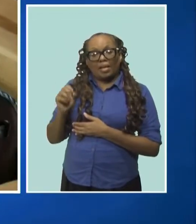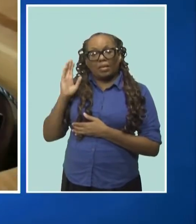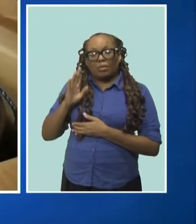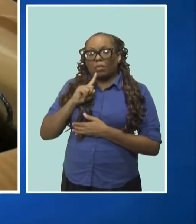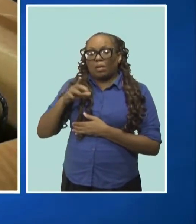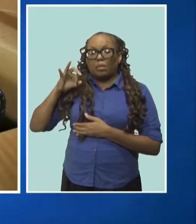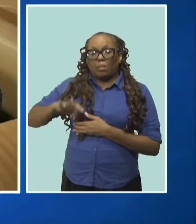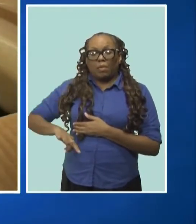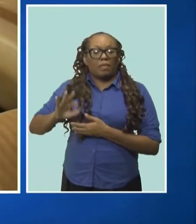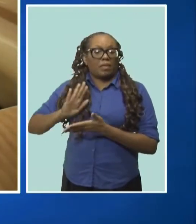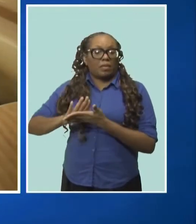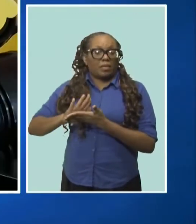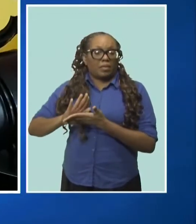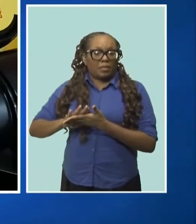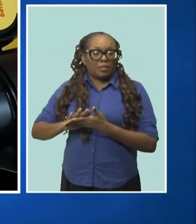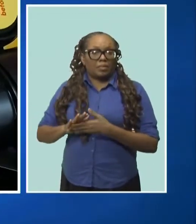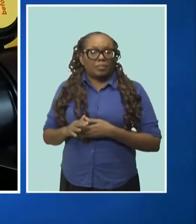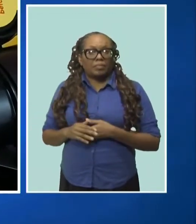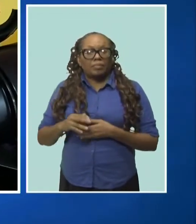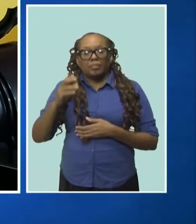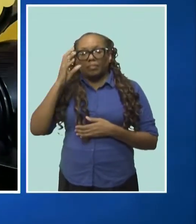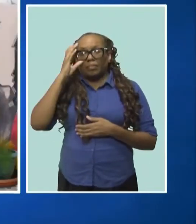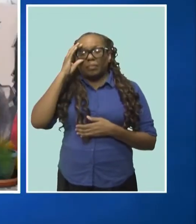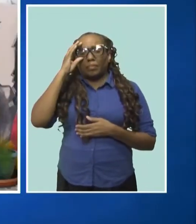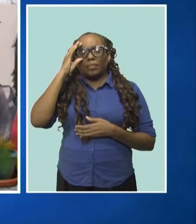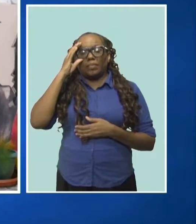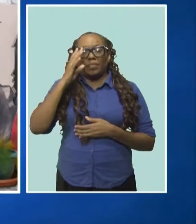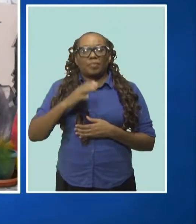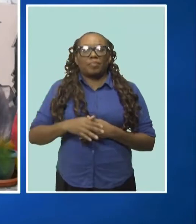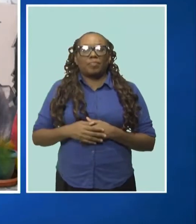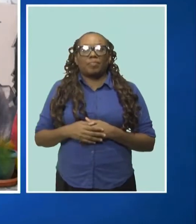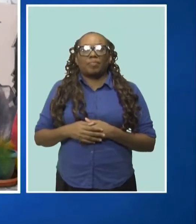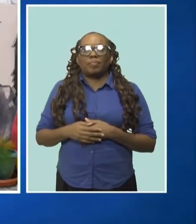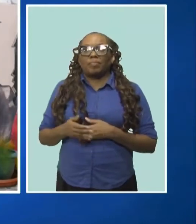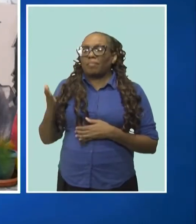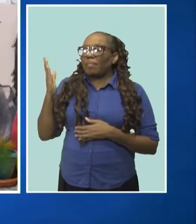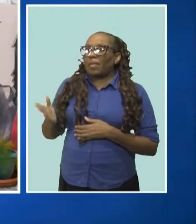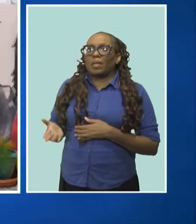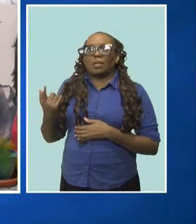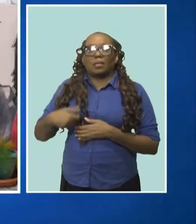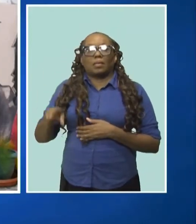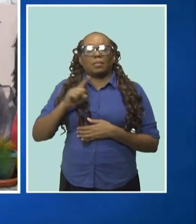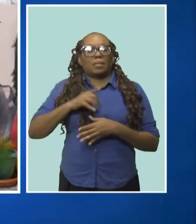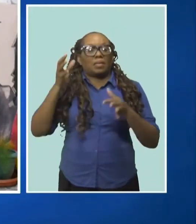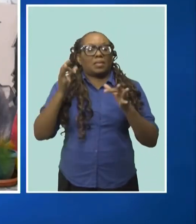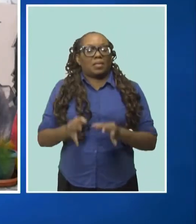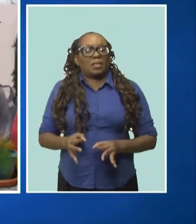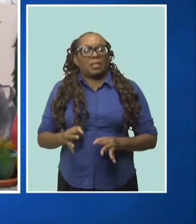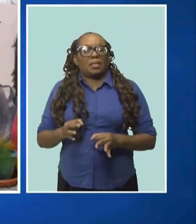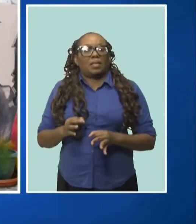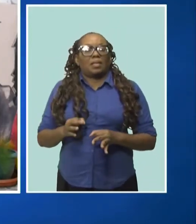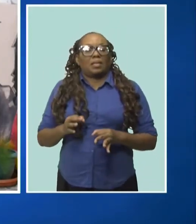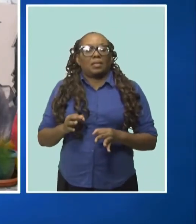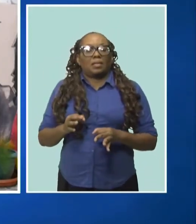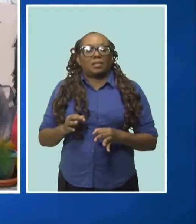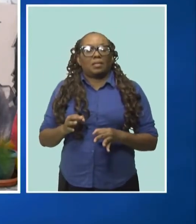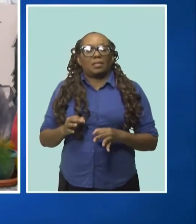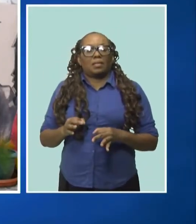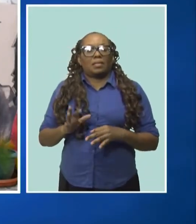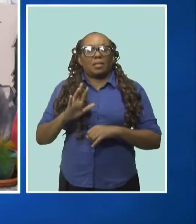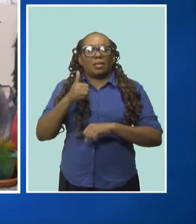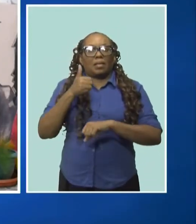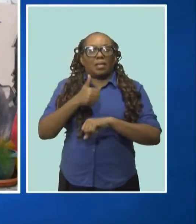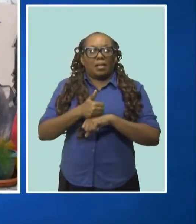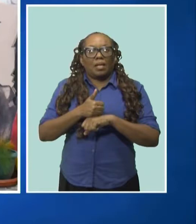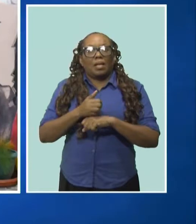the school. What we've decided to do is to install the associated